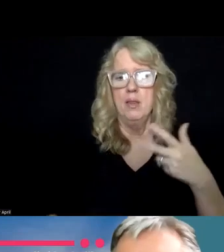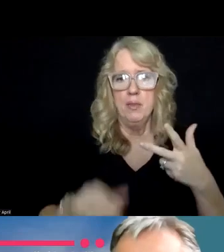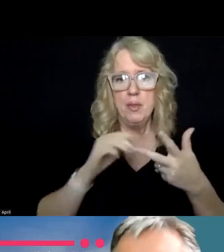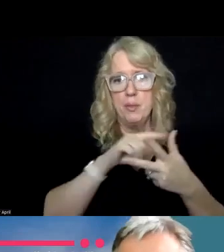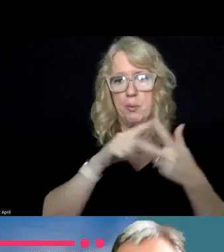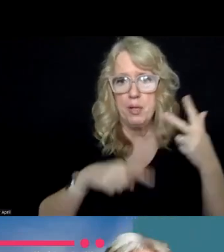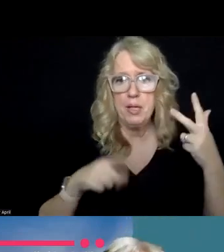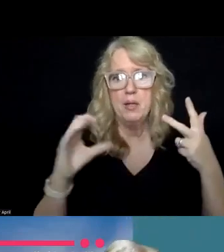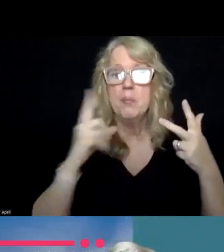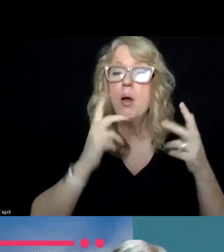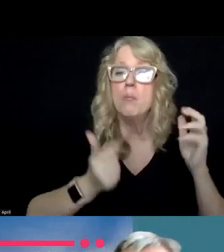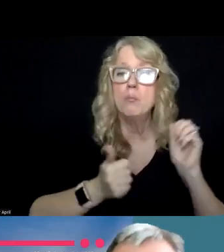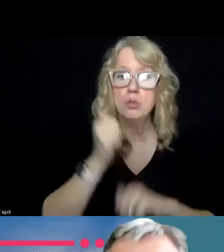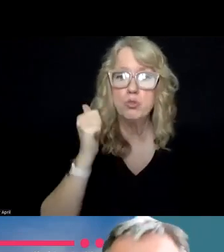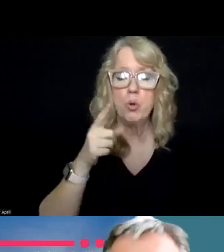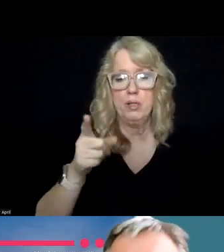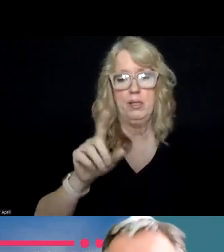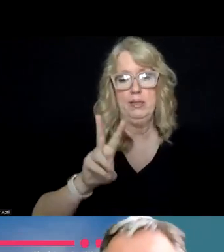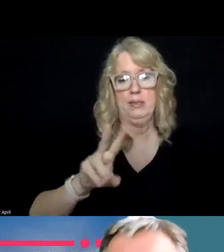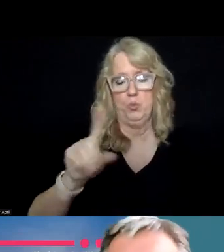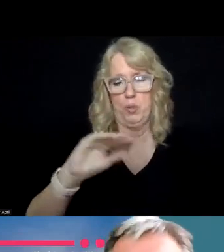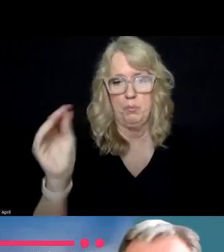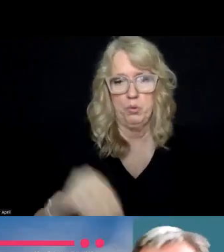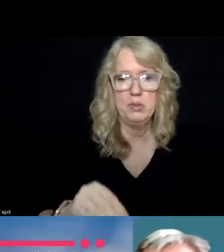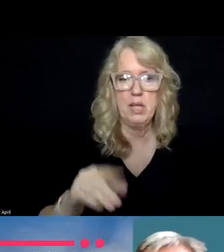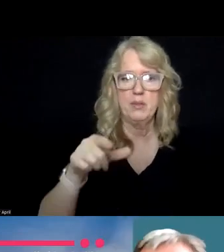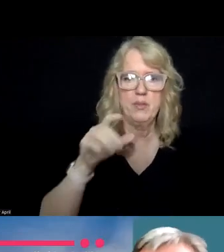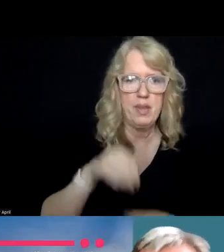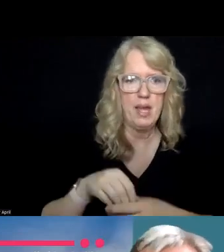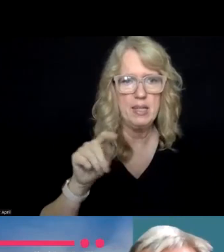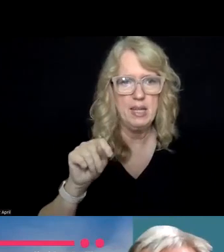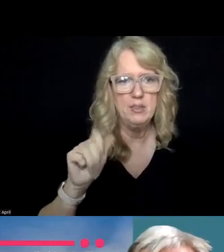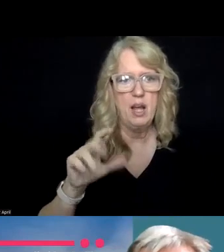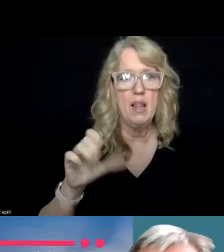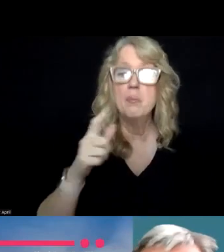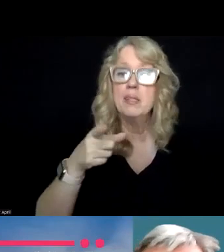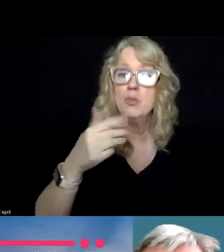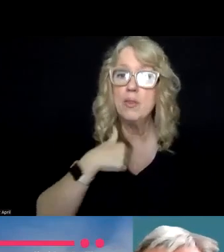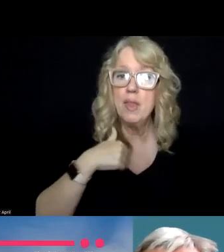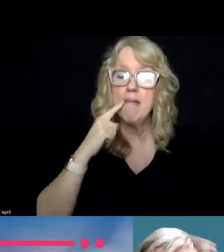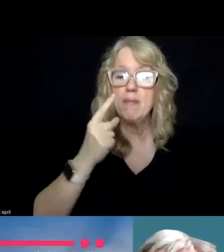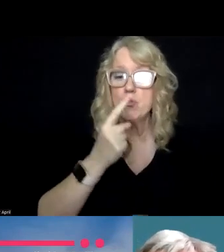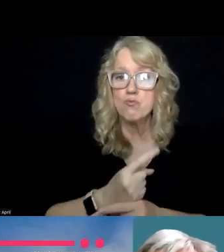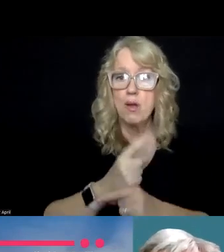but vast majority, 61% going with EMTALA. Does the audience have the right